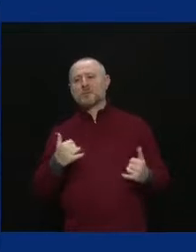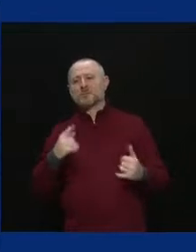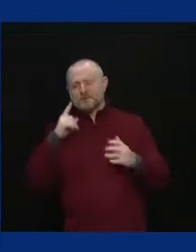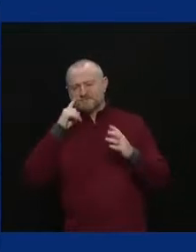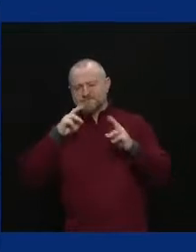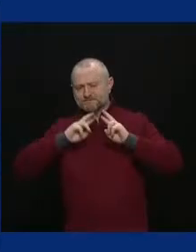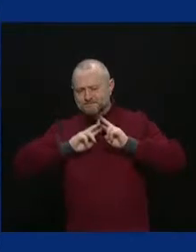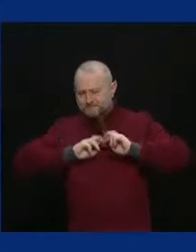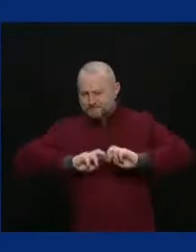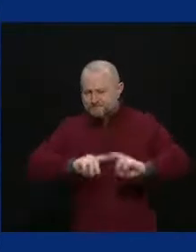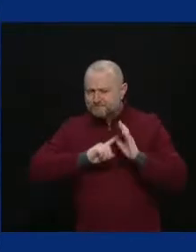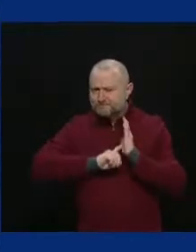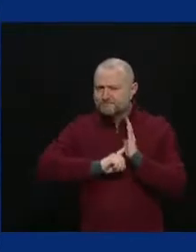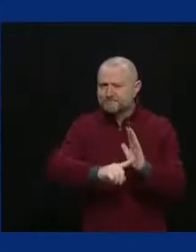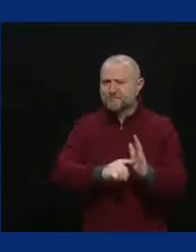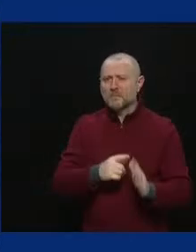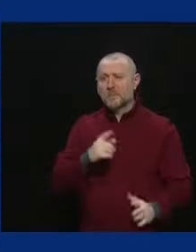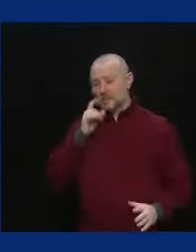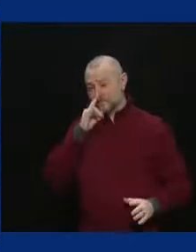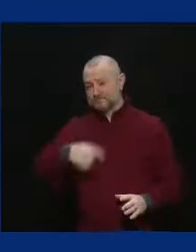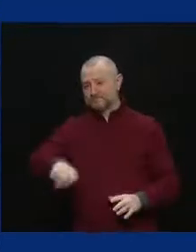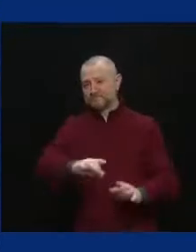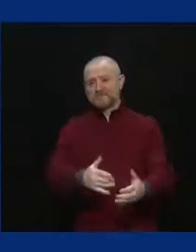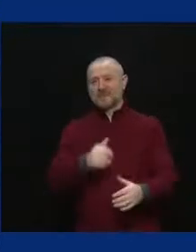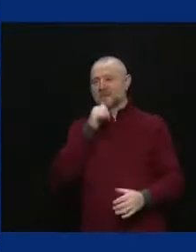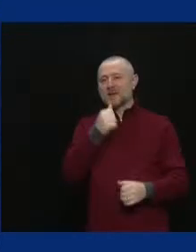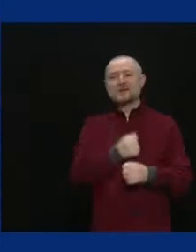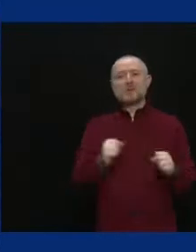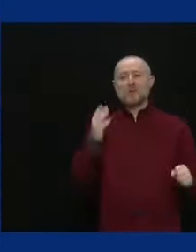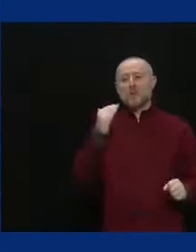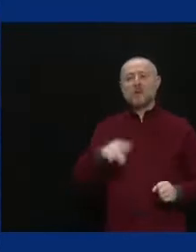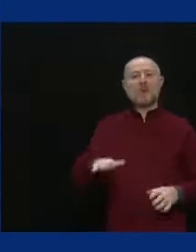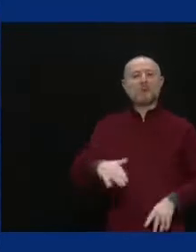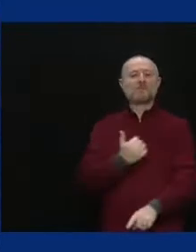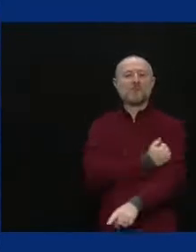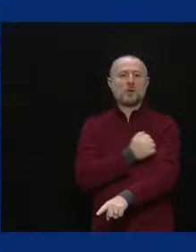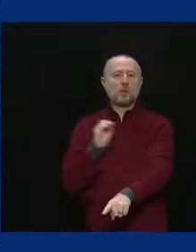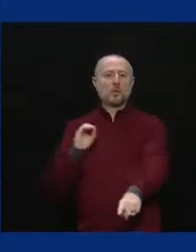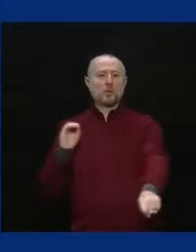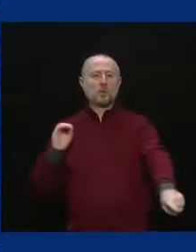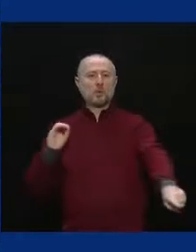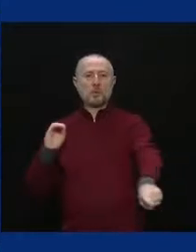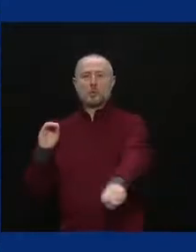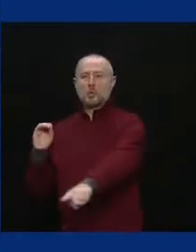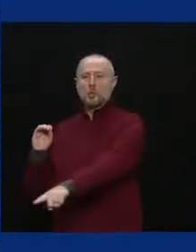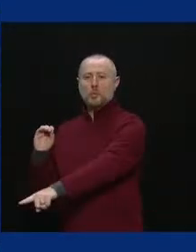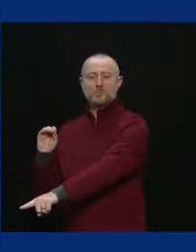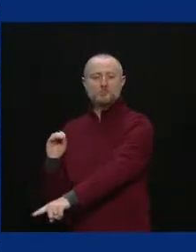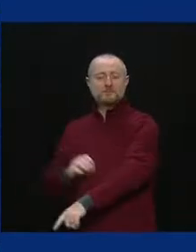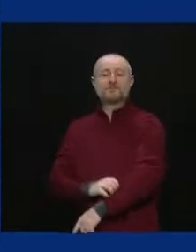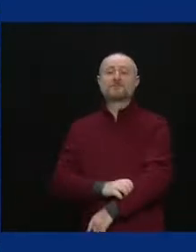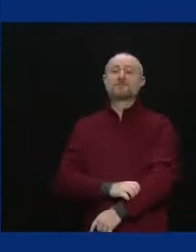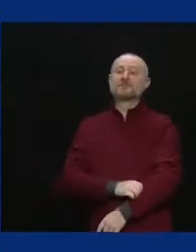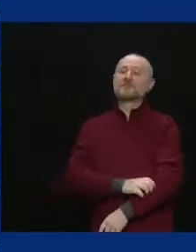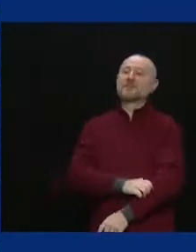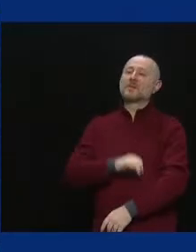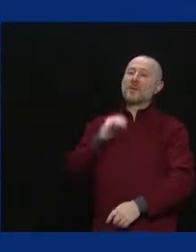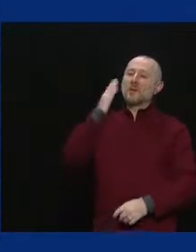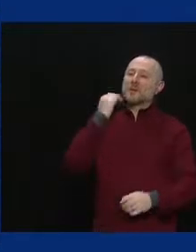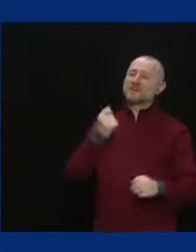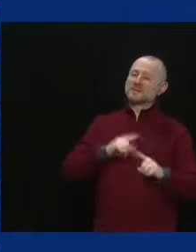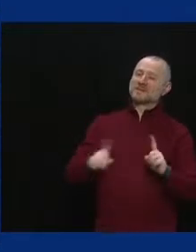is that those children are not as safe as children who've been vaccinated 5 years old and up. That to me is the difference. Now, I am